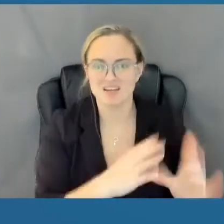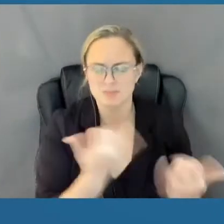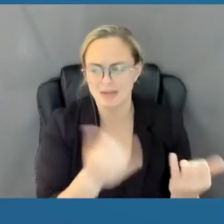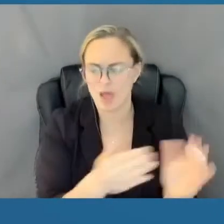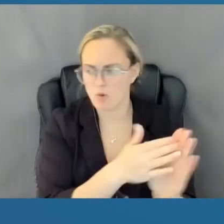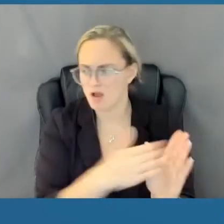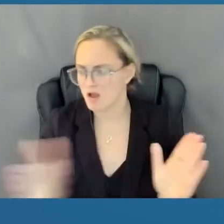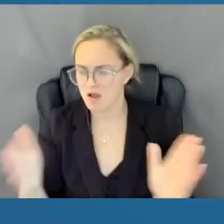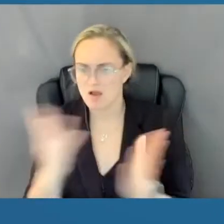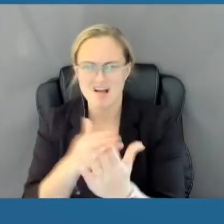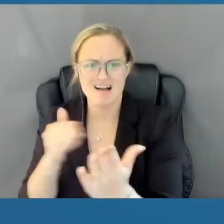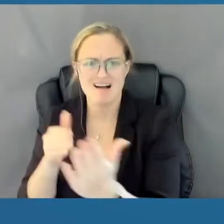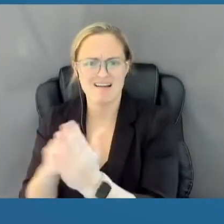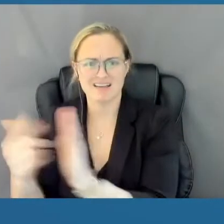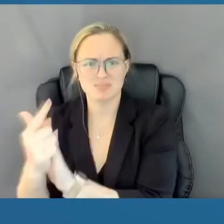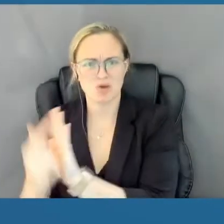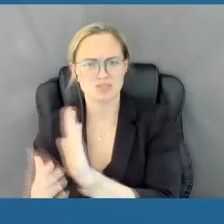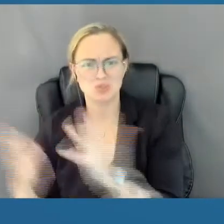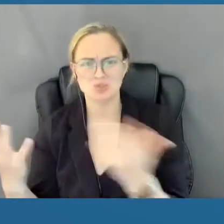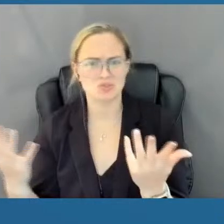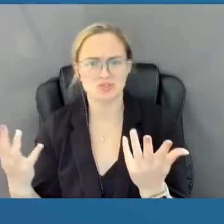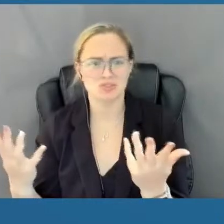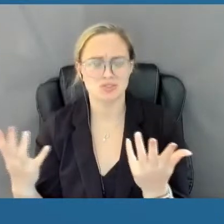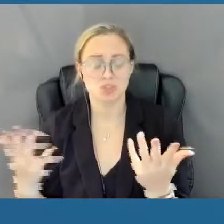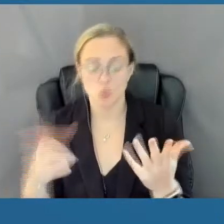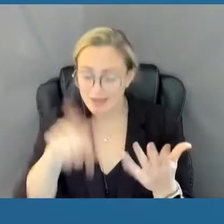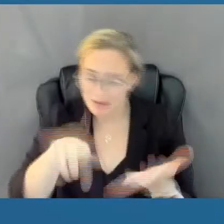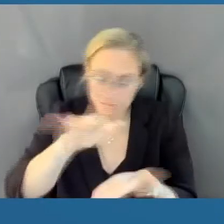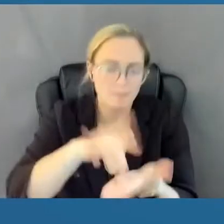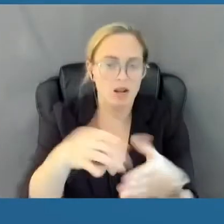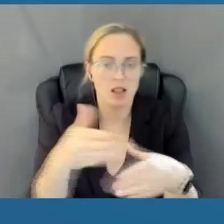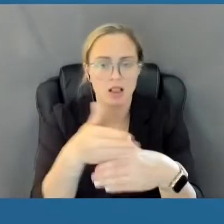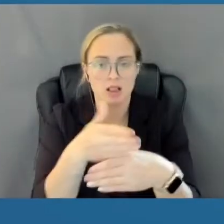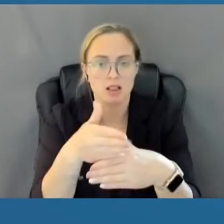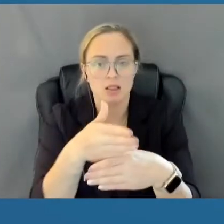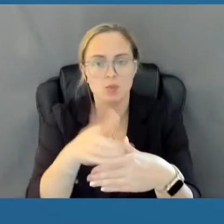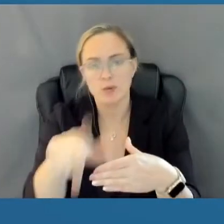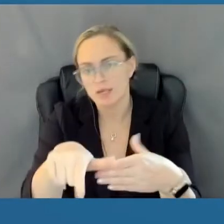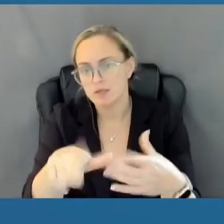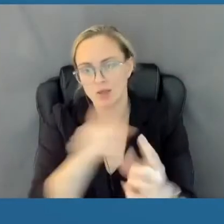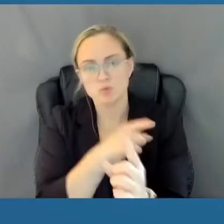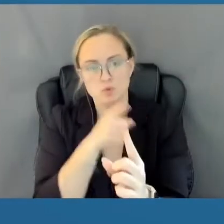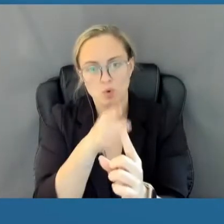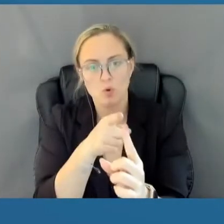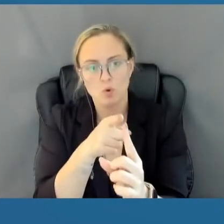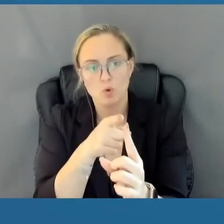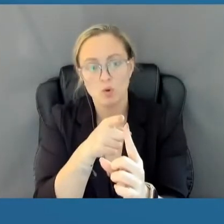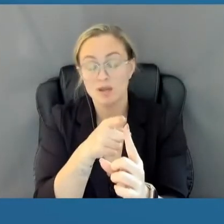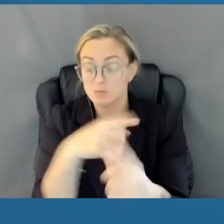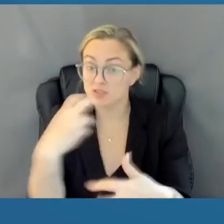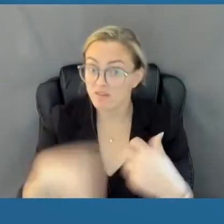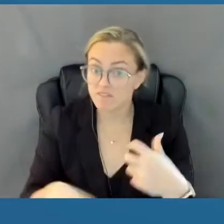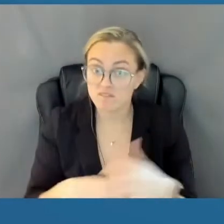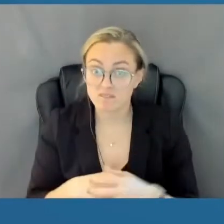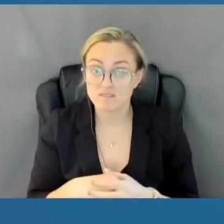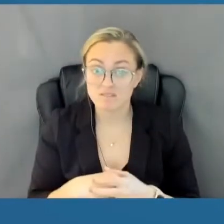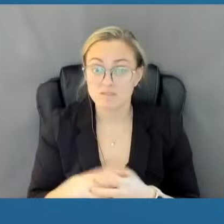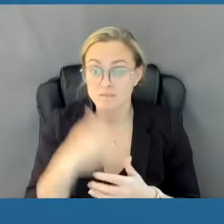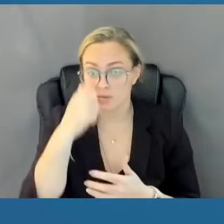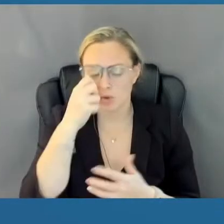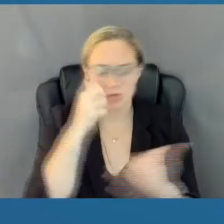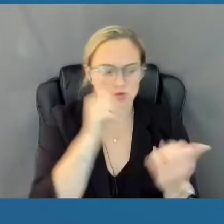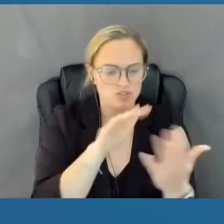far against the prosecutors. The sweet spot is in the middle, and that's what we strive really hard to do, and it was arduous to address all the concerns